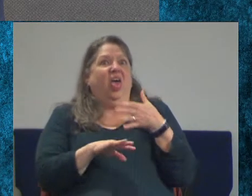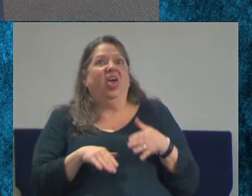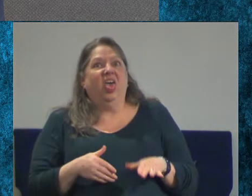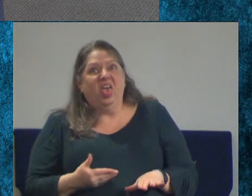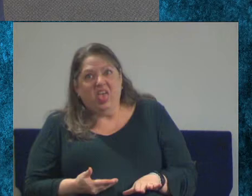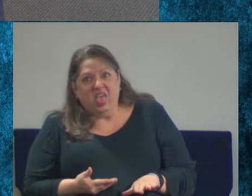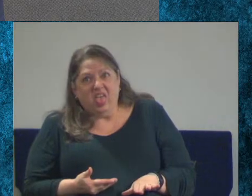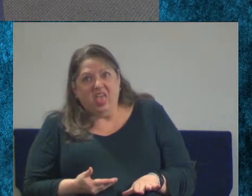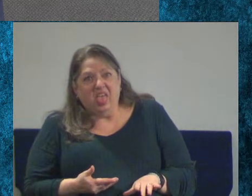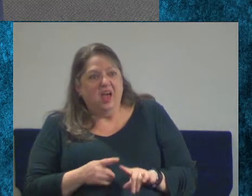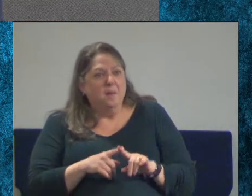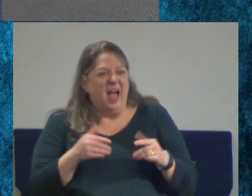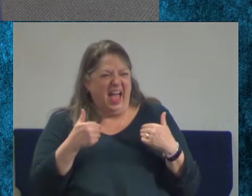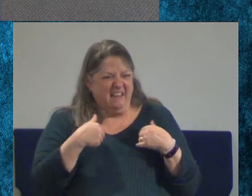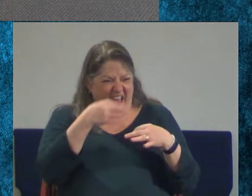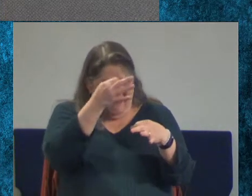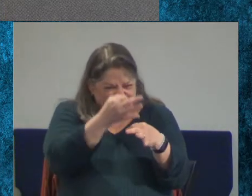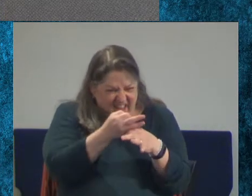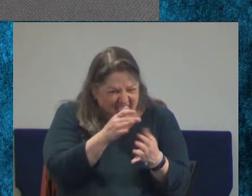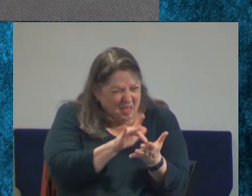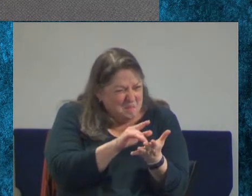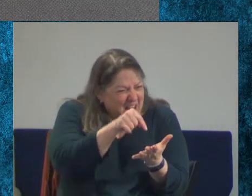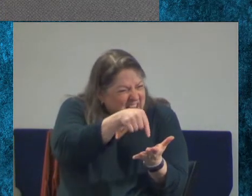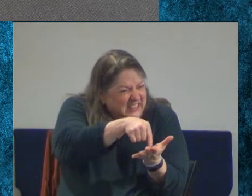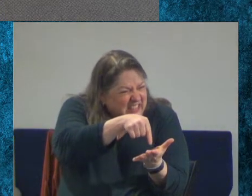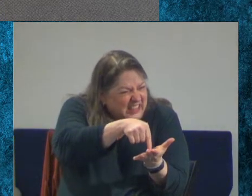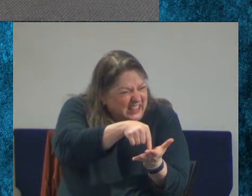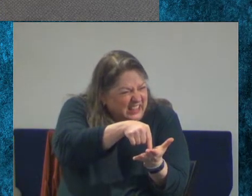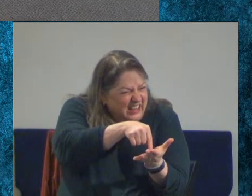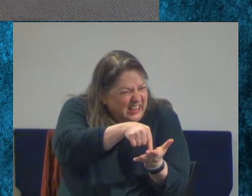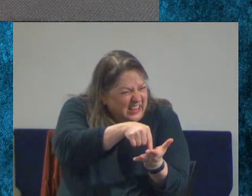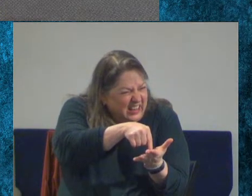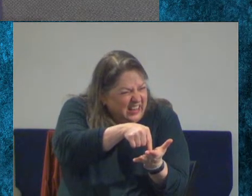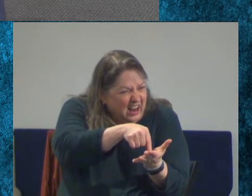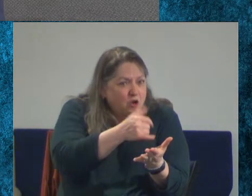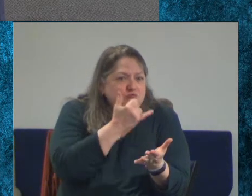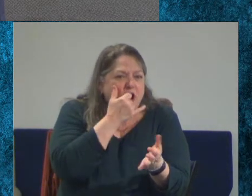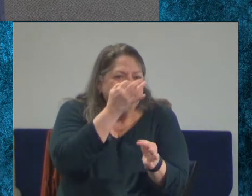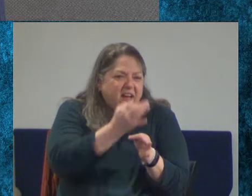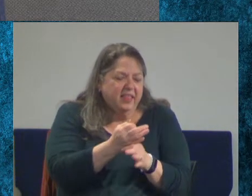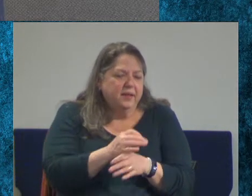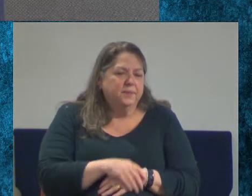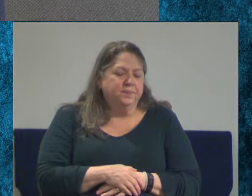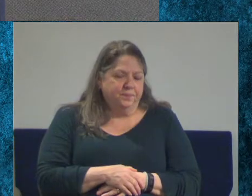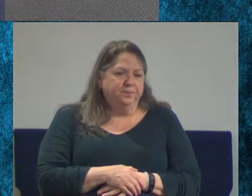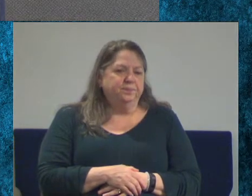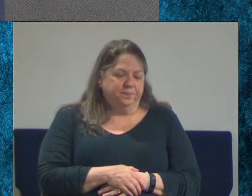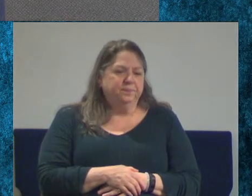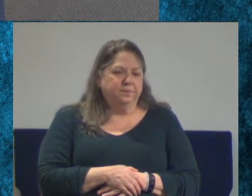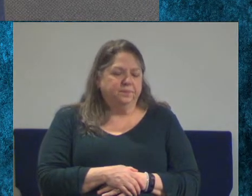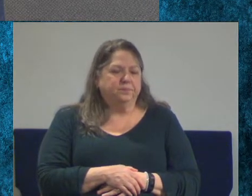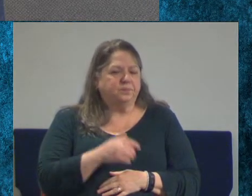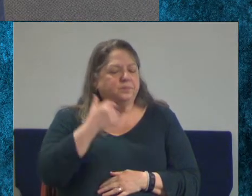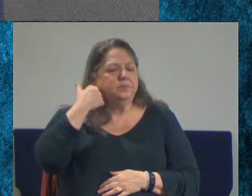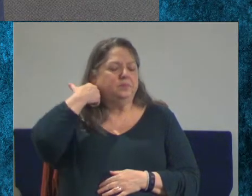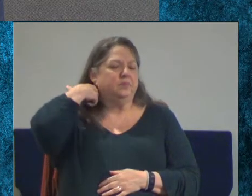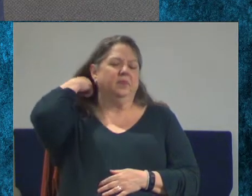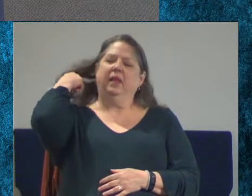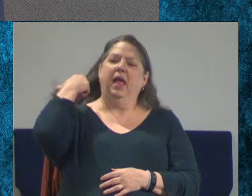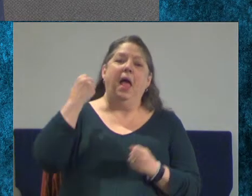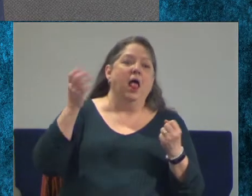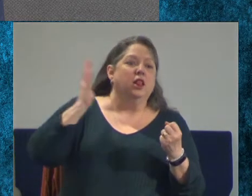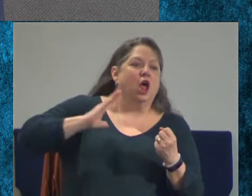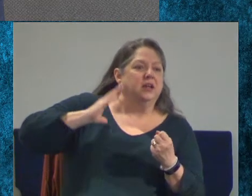But your faith was in an object not worthy of your confidence. Many pregnant women took the mysterious drug